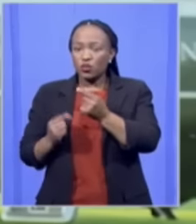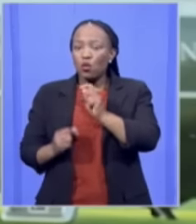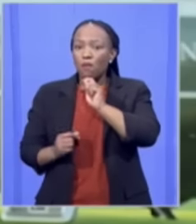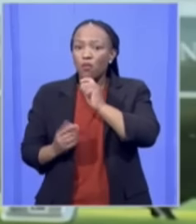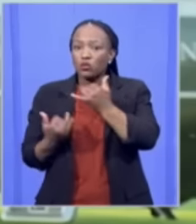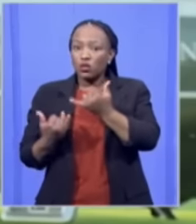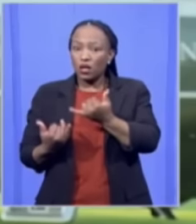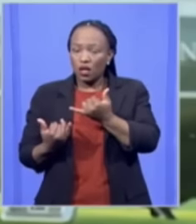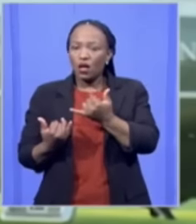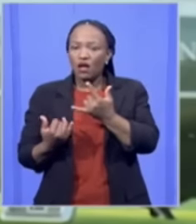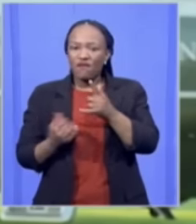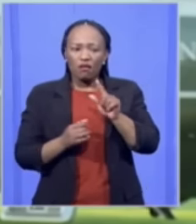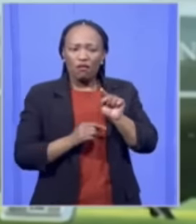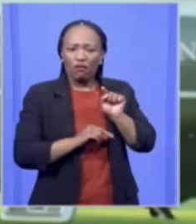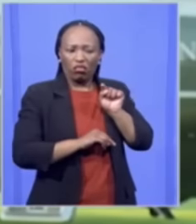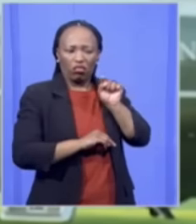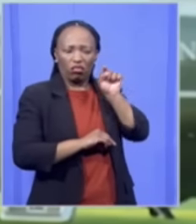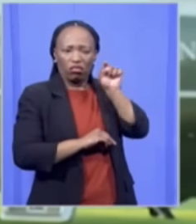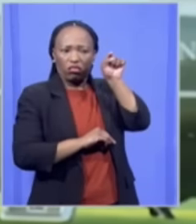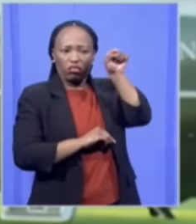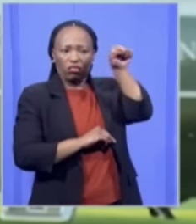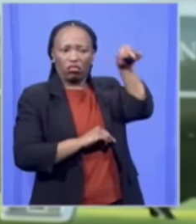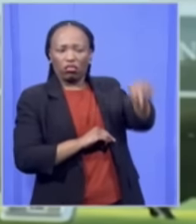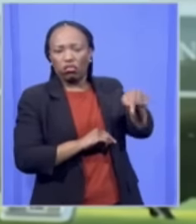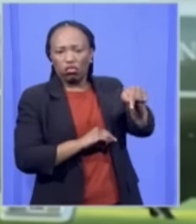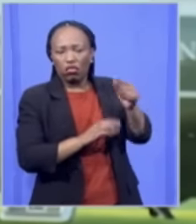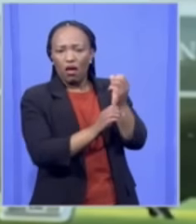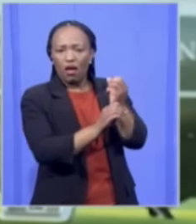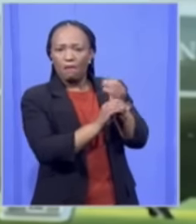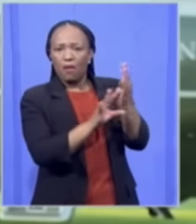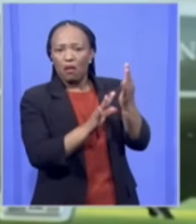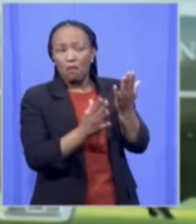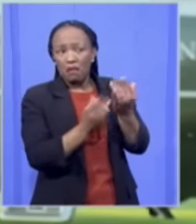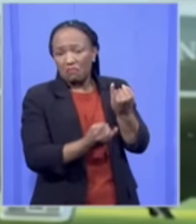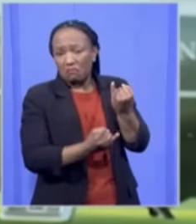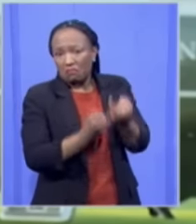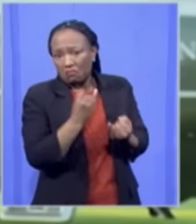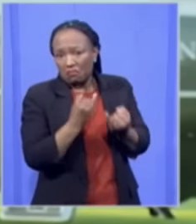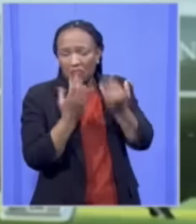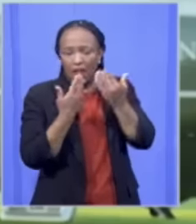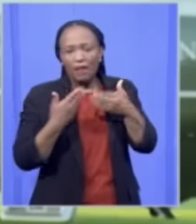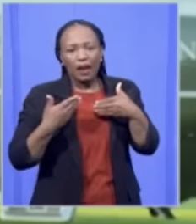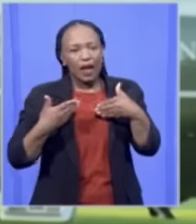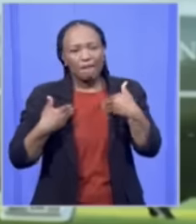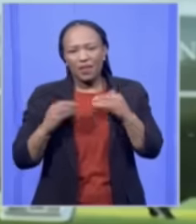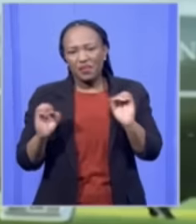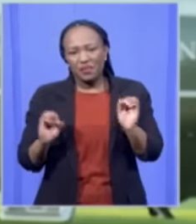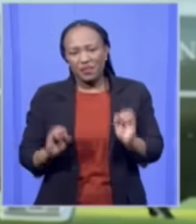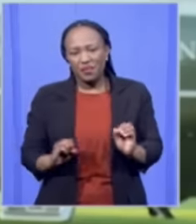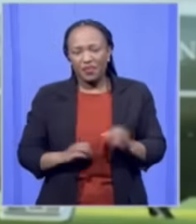rocket that didn't land, that was shot, perhaps by mistake, that didn't land. I'm not happy about that.